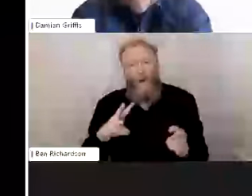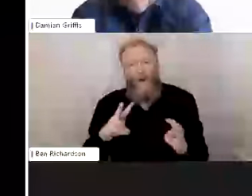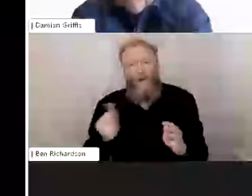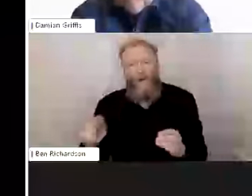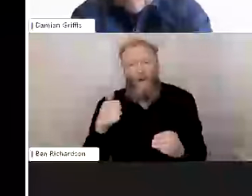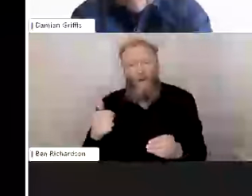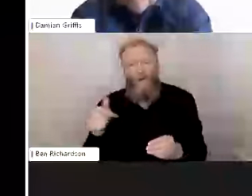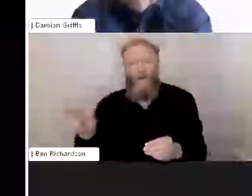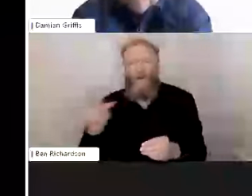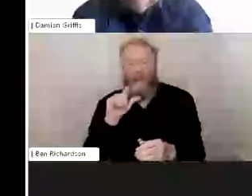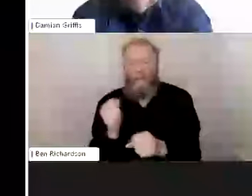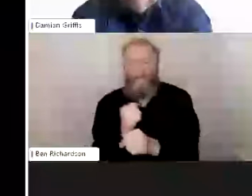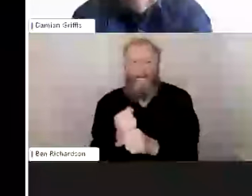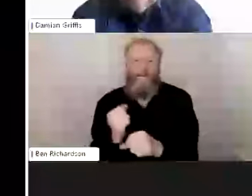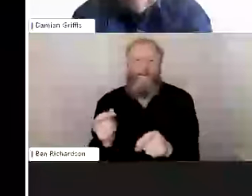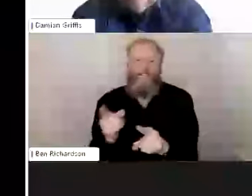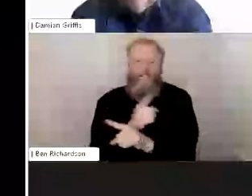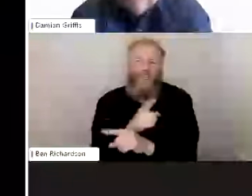to make in their communities.